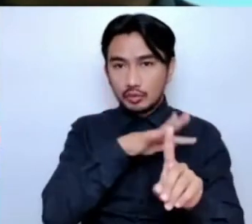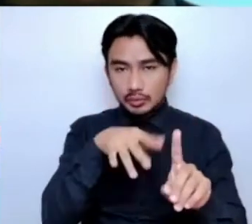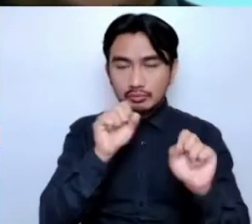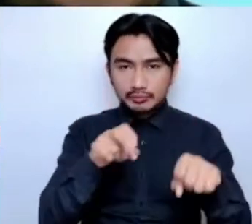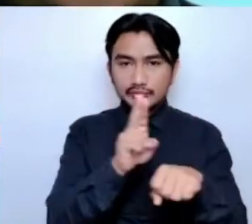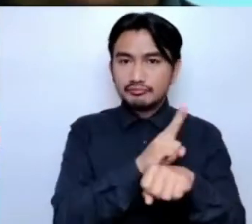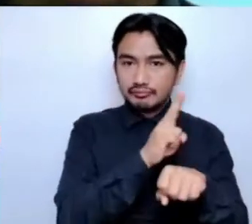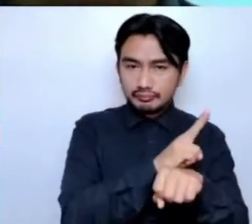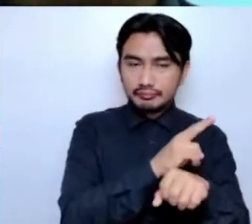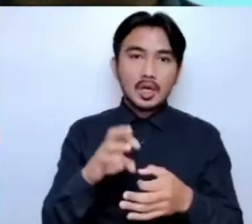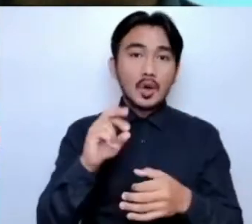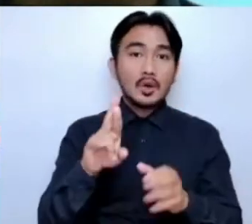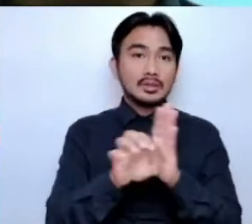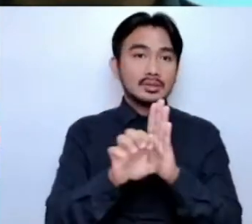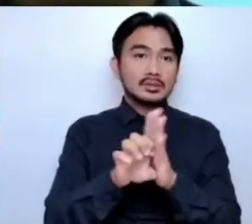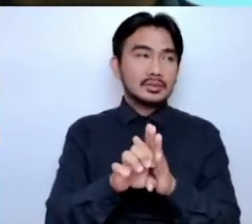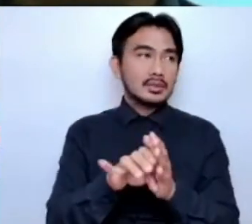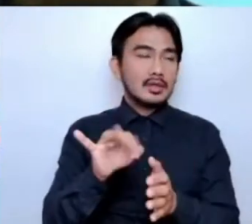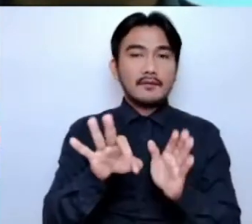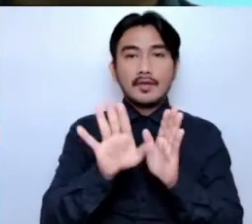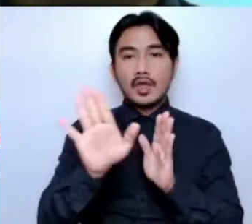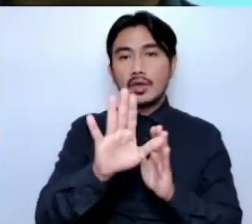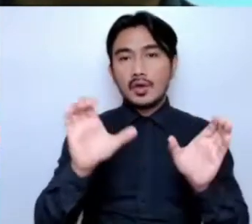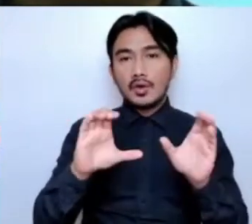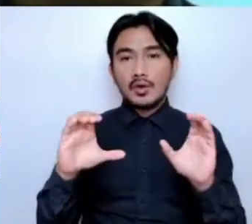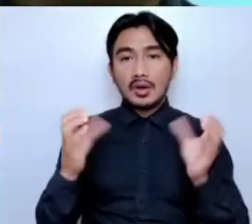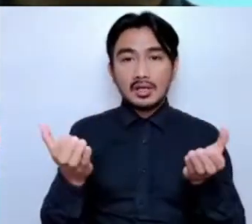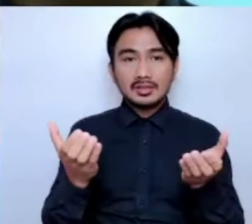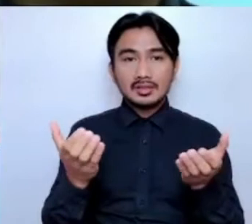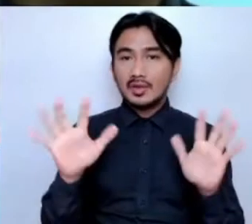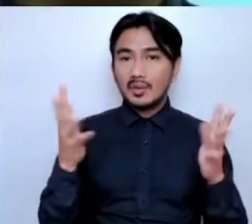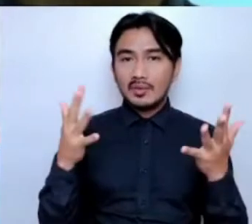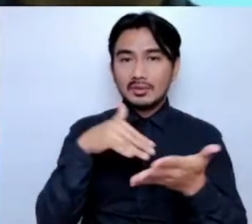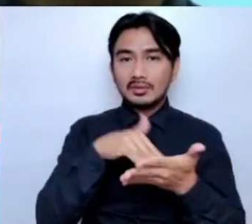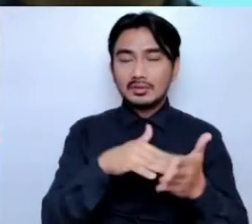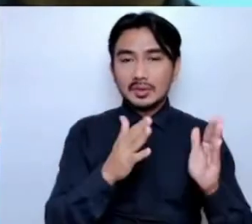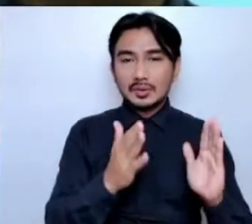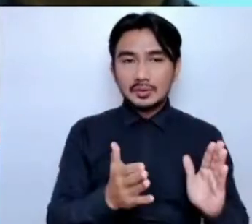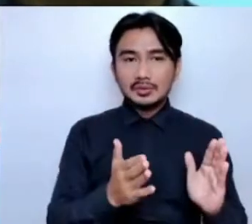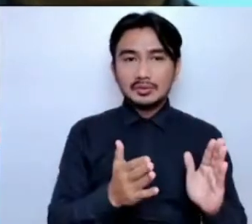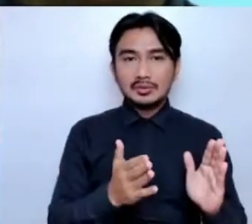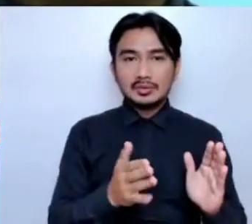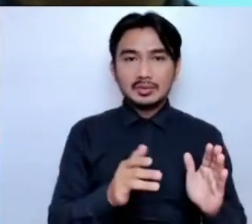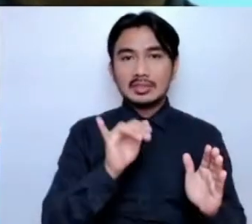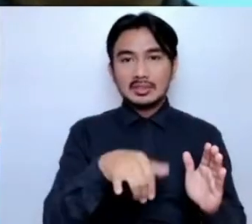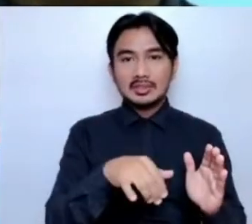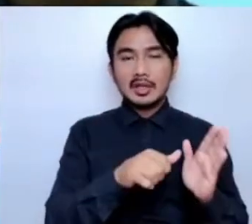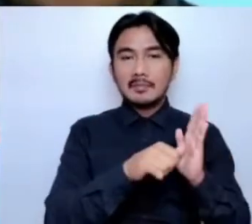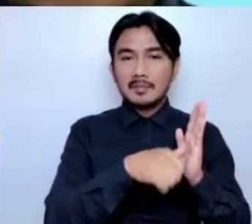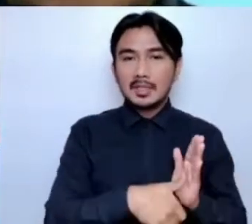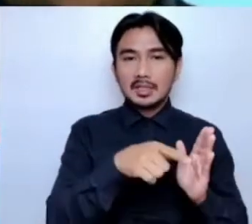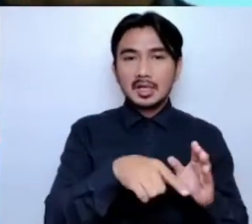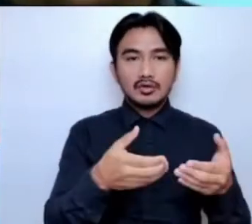if your class does not have any learners from this particular group